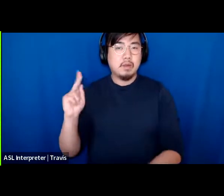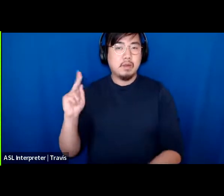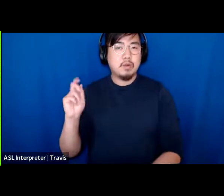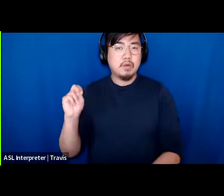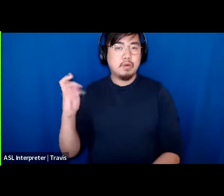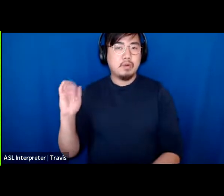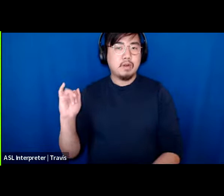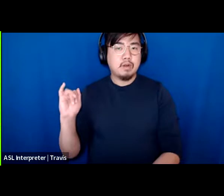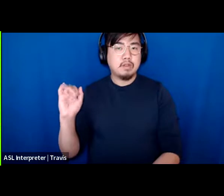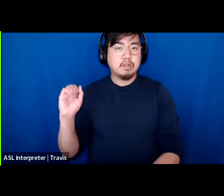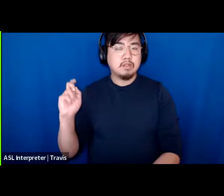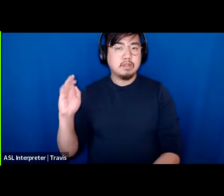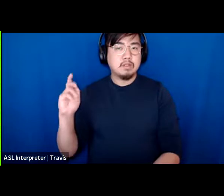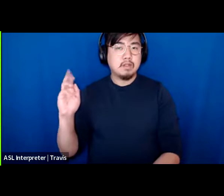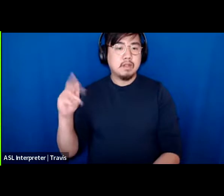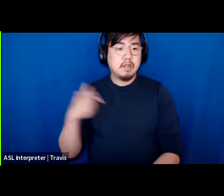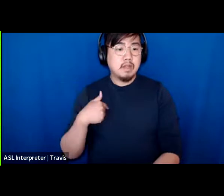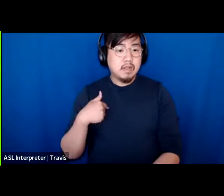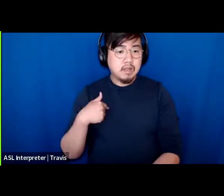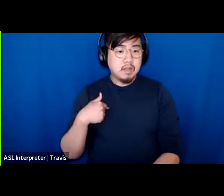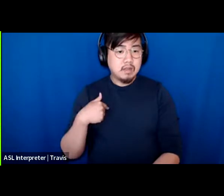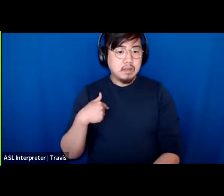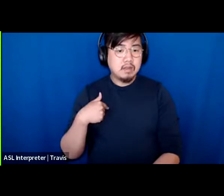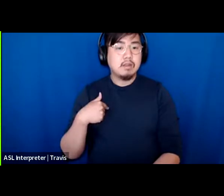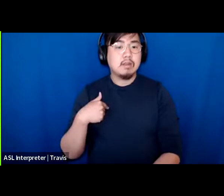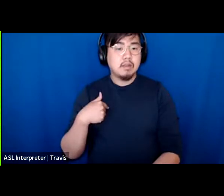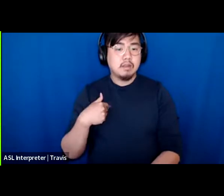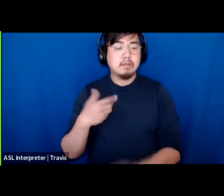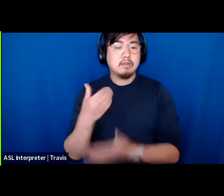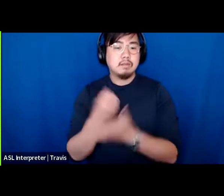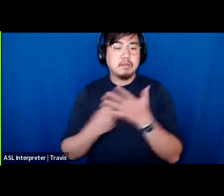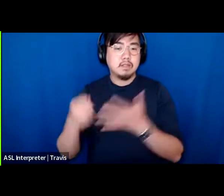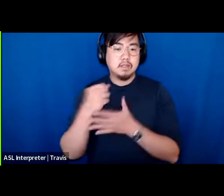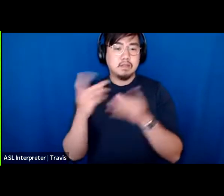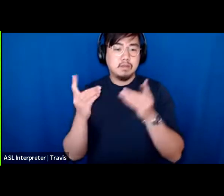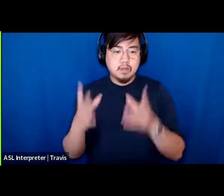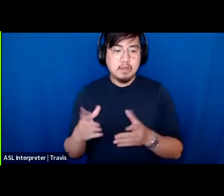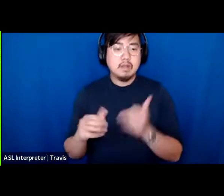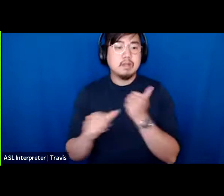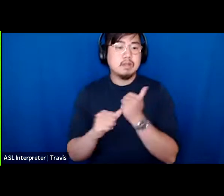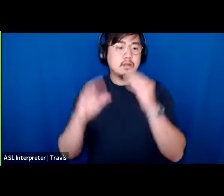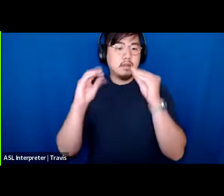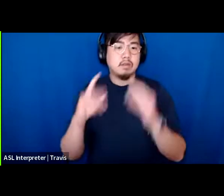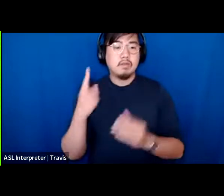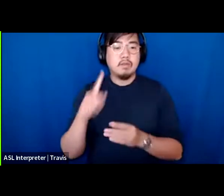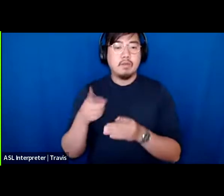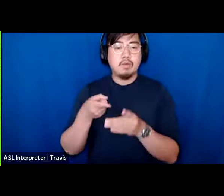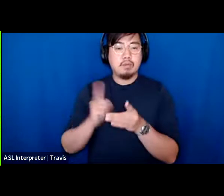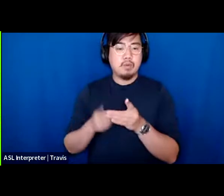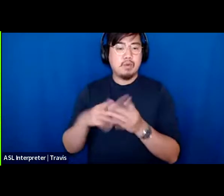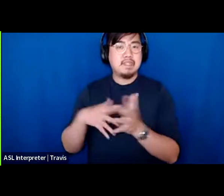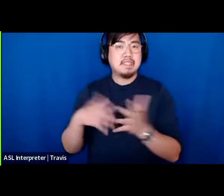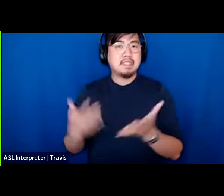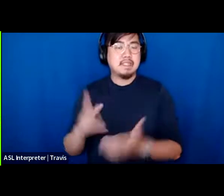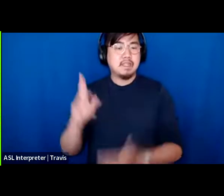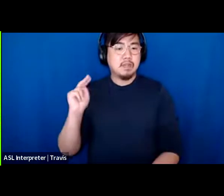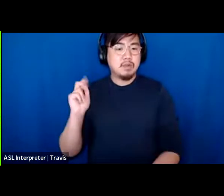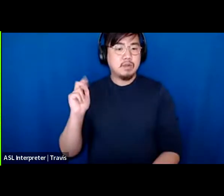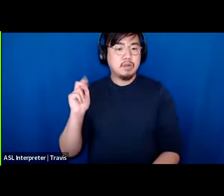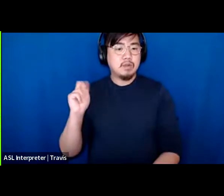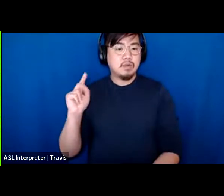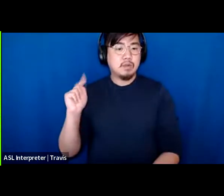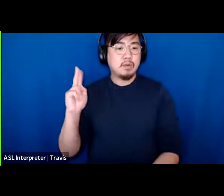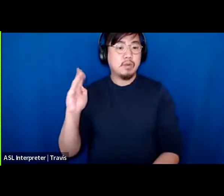Senior Director and Assistant Professor of Buddhist Studies here at Union. Tonight's conversation is on